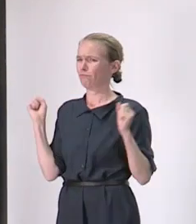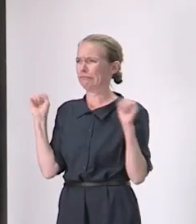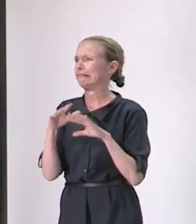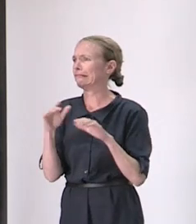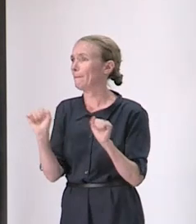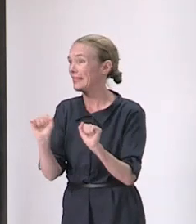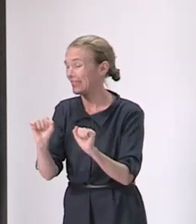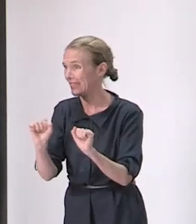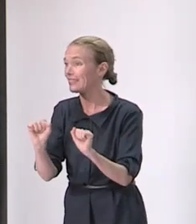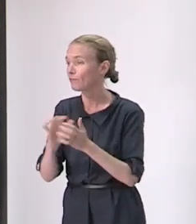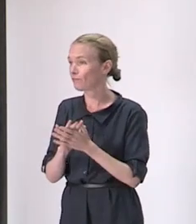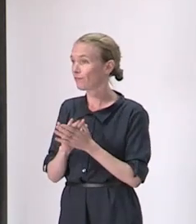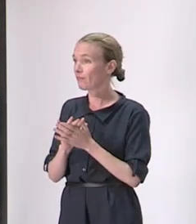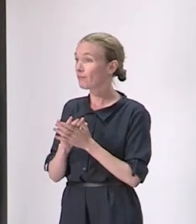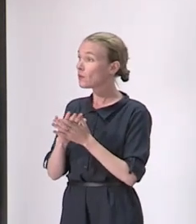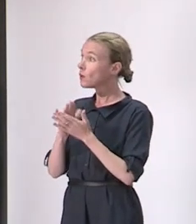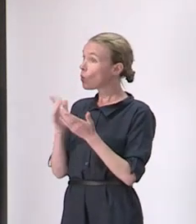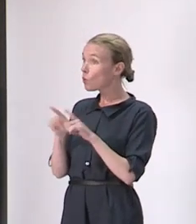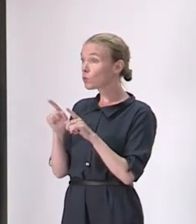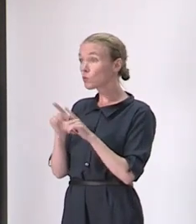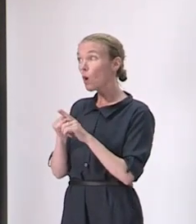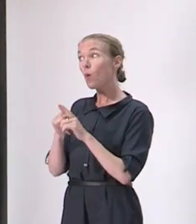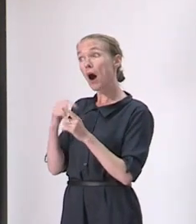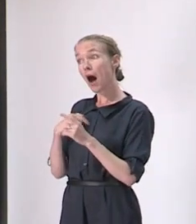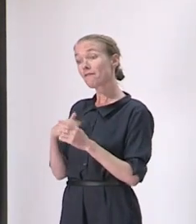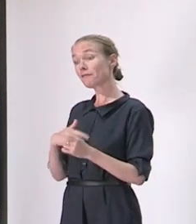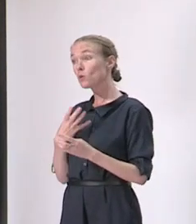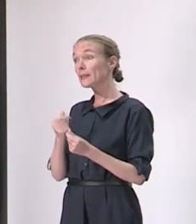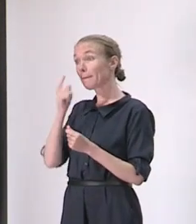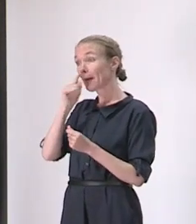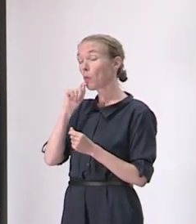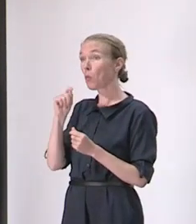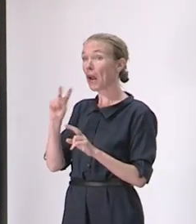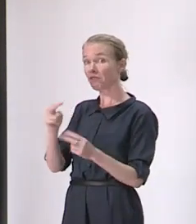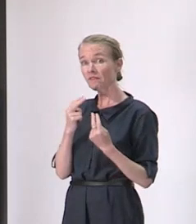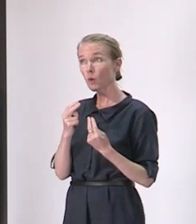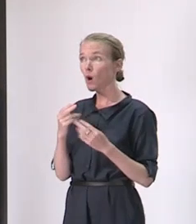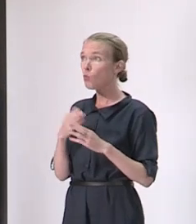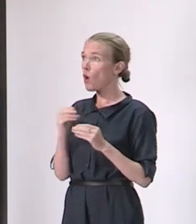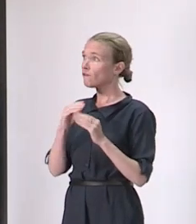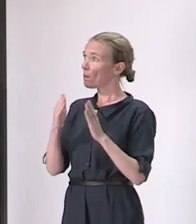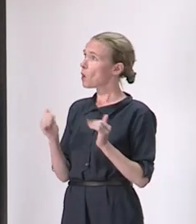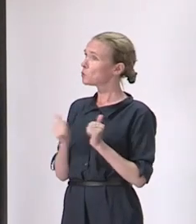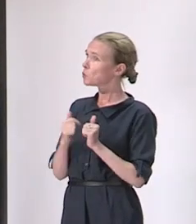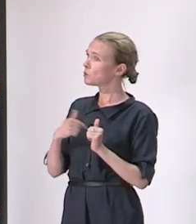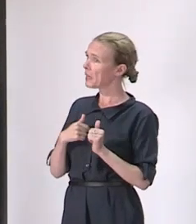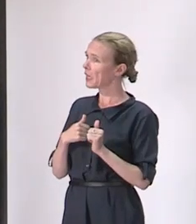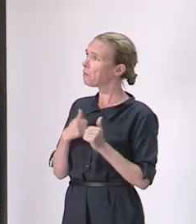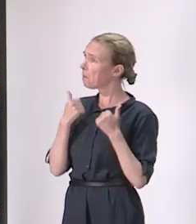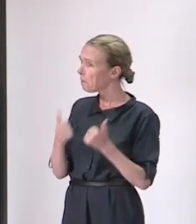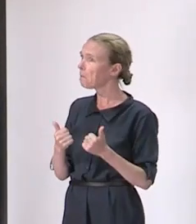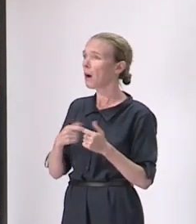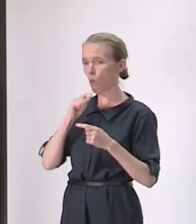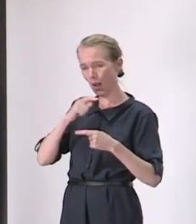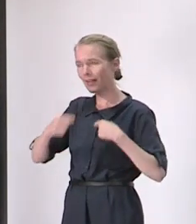gains that were made while people were working from home, and that's one way that they can do that. I know there's some good guidance that will be